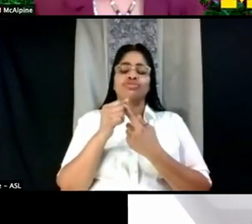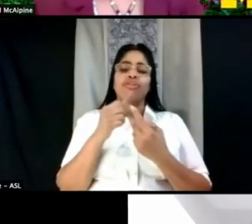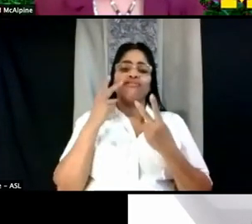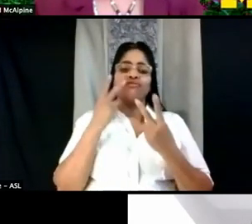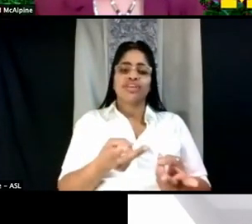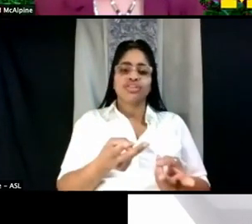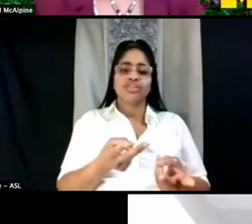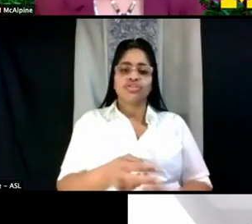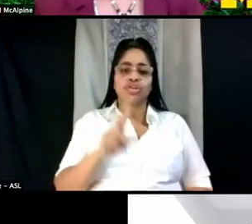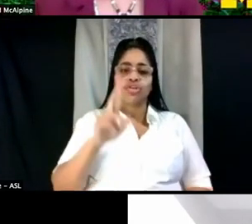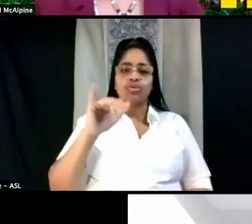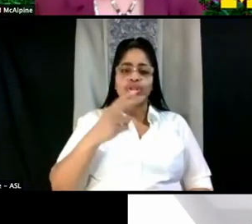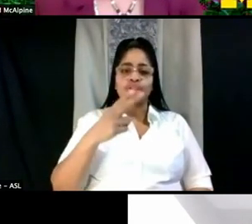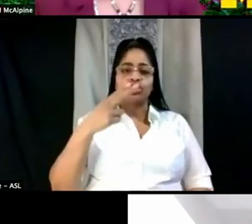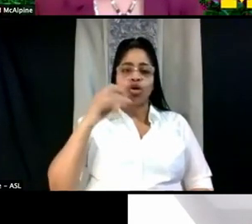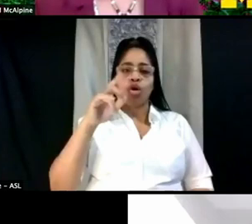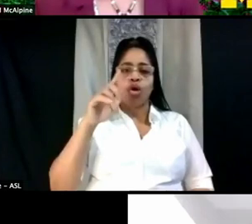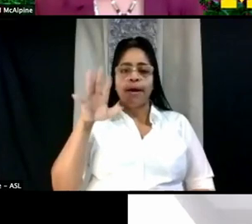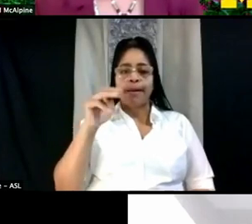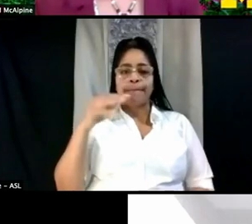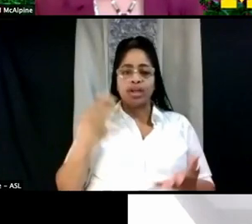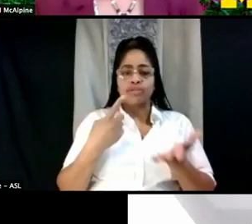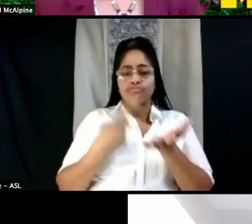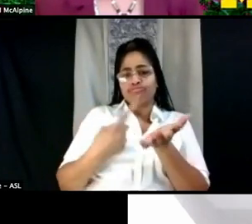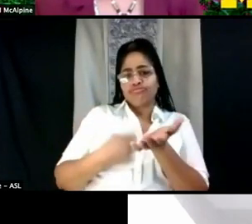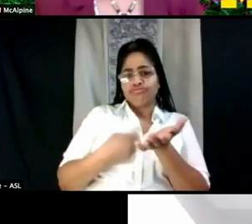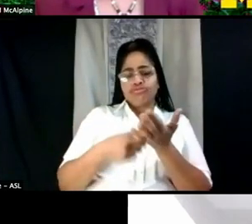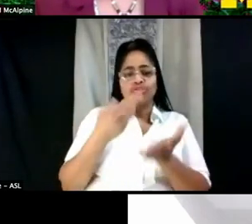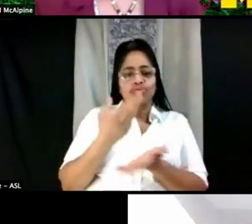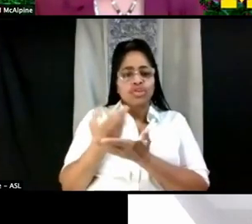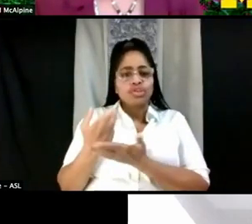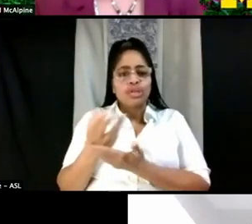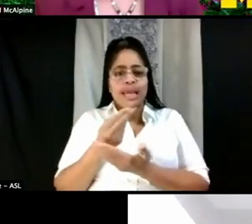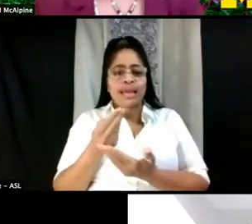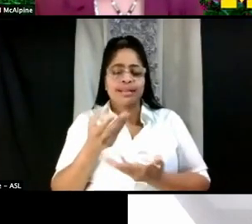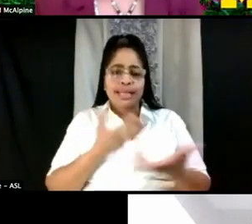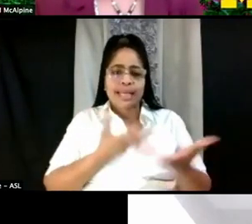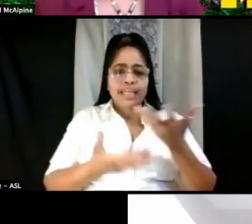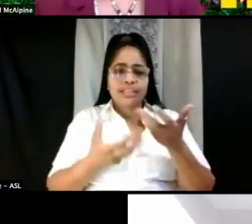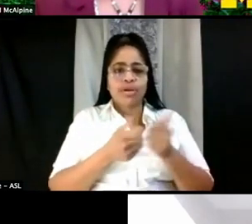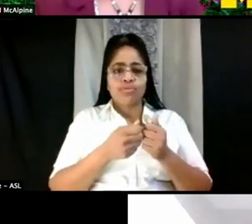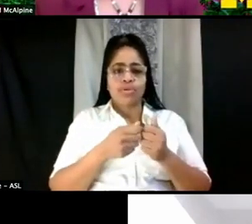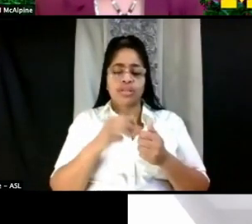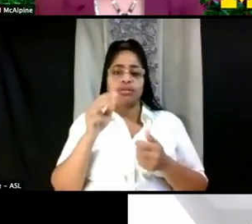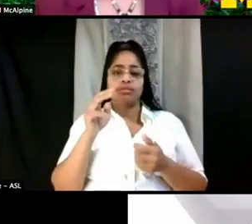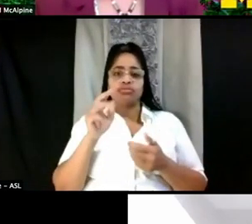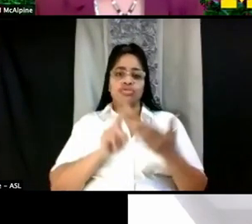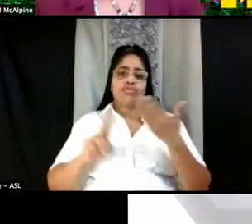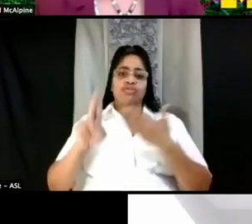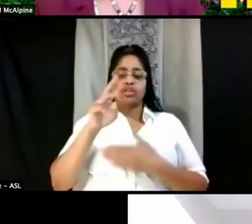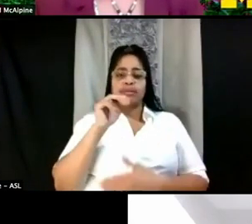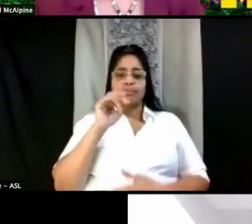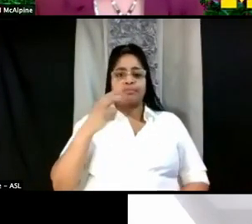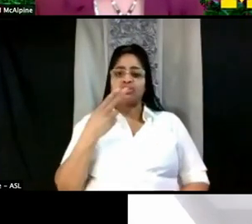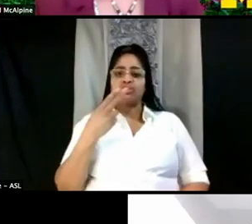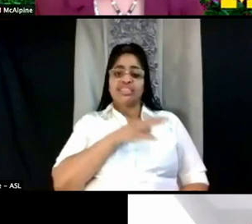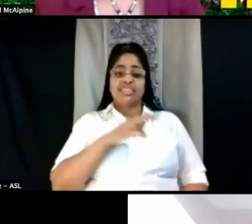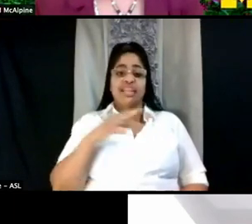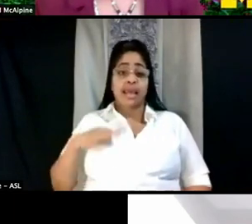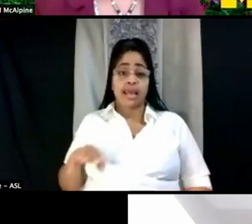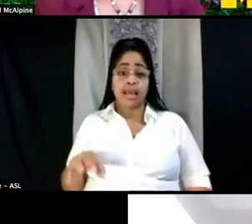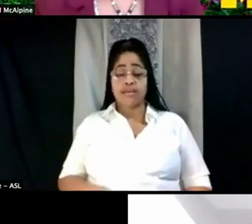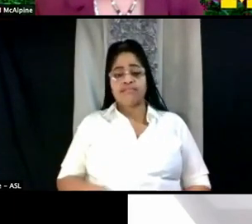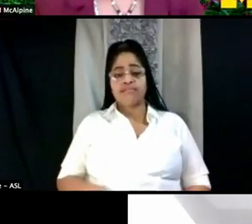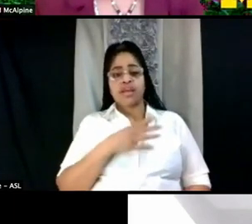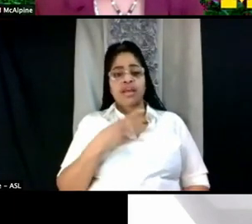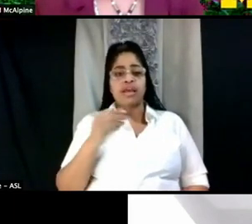Rich Holcomb is here to discuss resources and engagement with the University of Michigan staff. And Jeannie McAlpine,